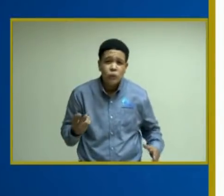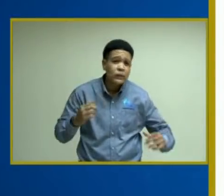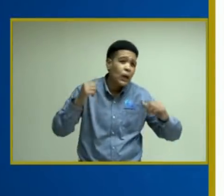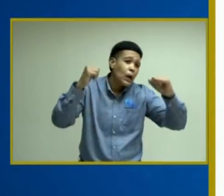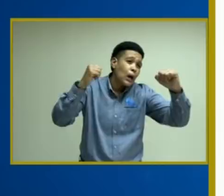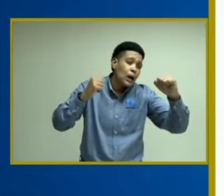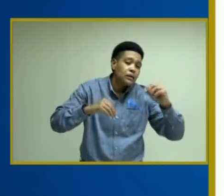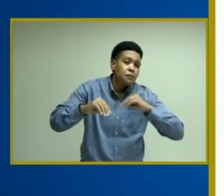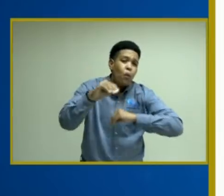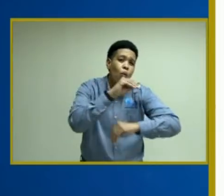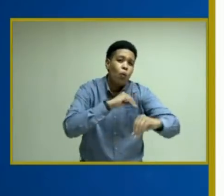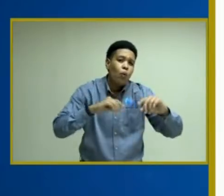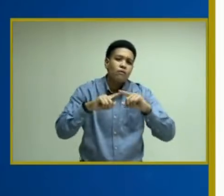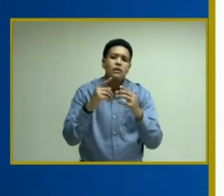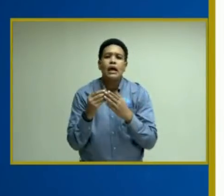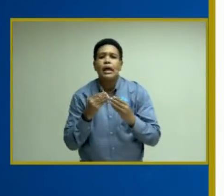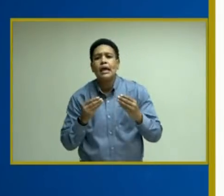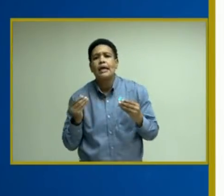economic